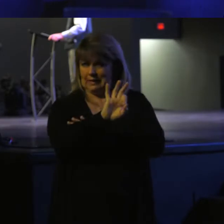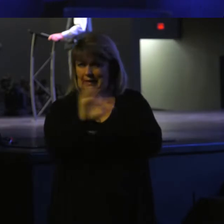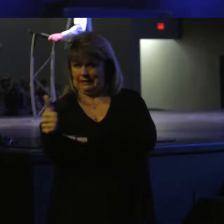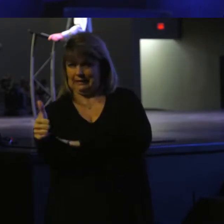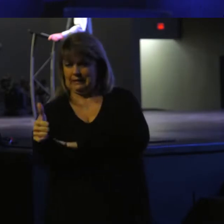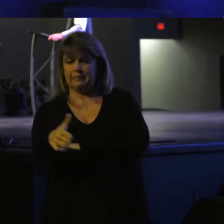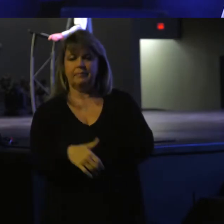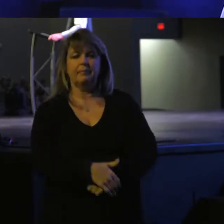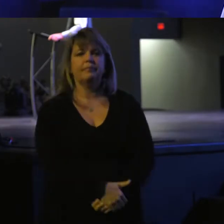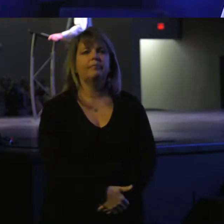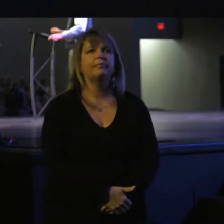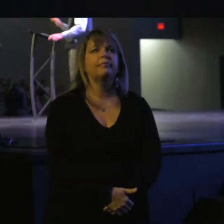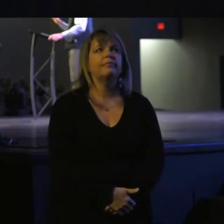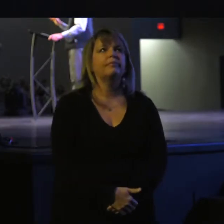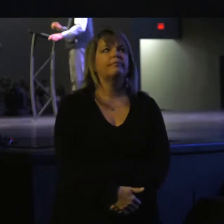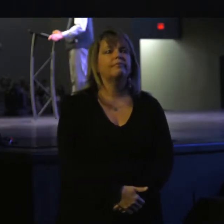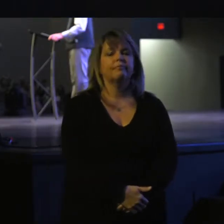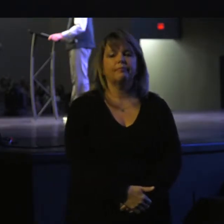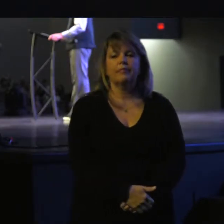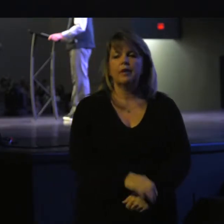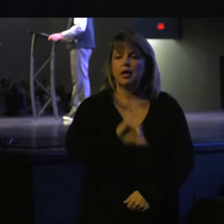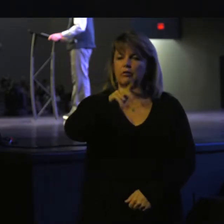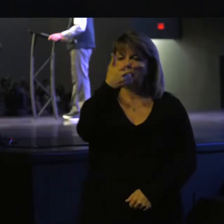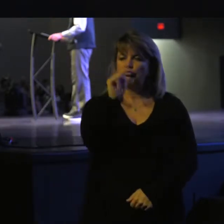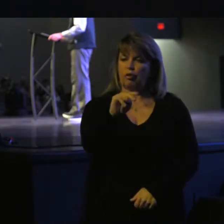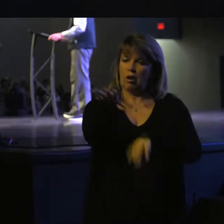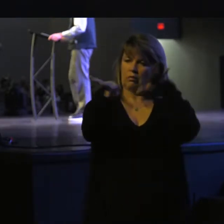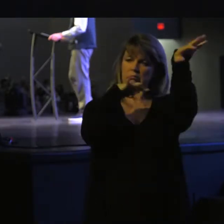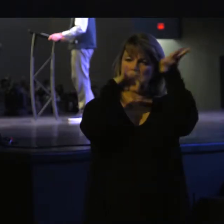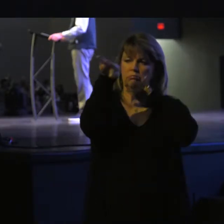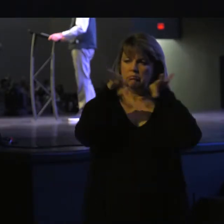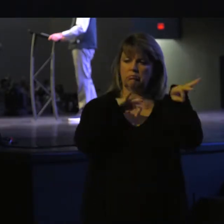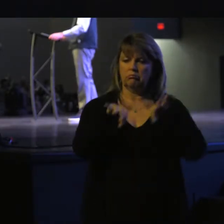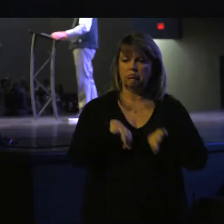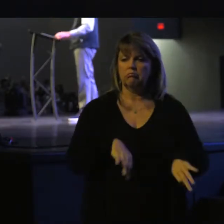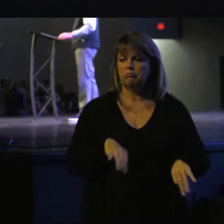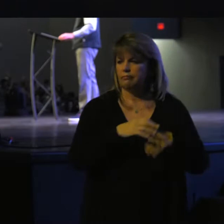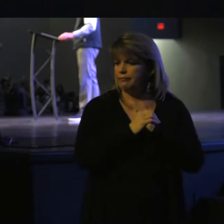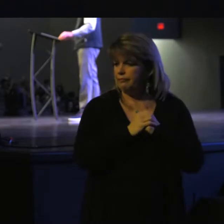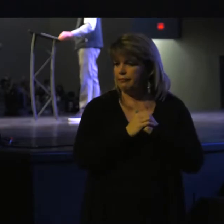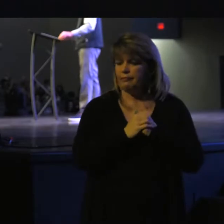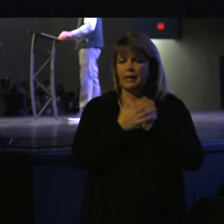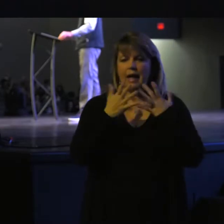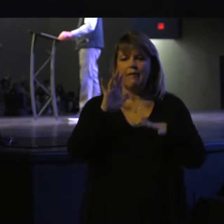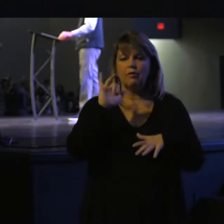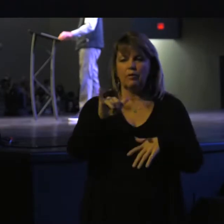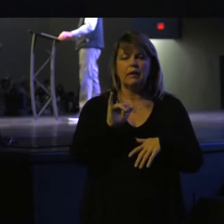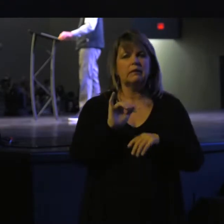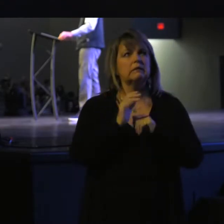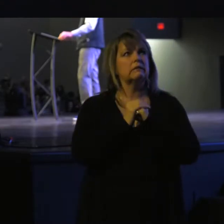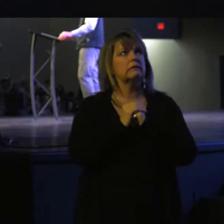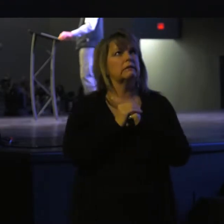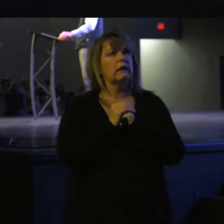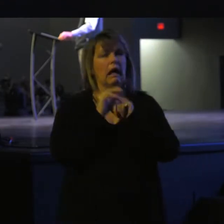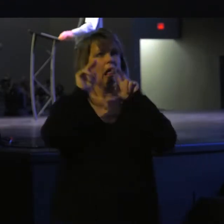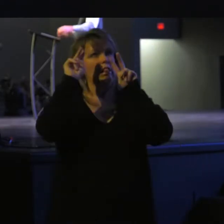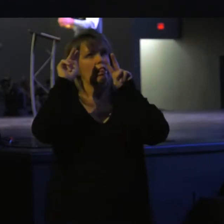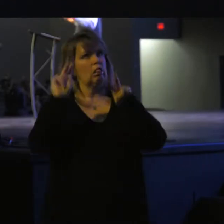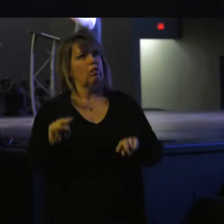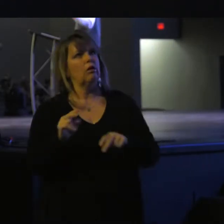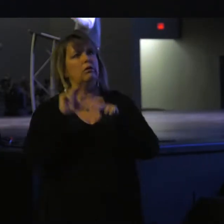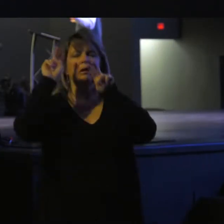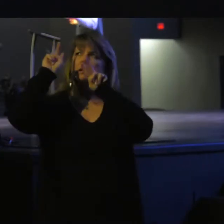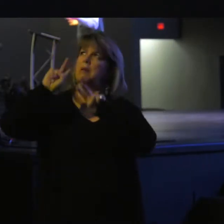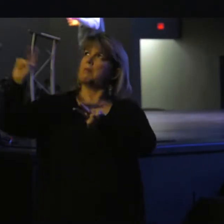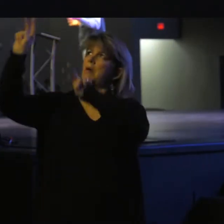10. Listen to what John describes. John says, "After this I looked, and